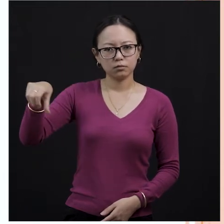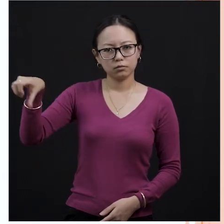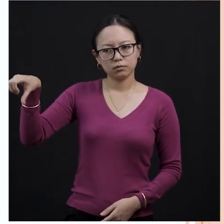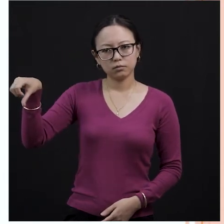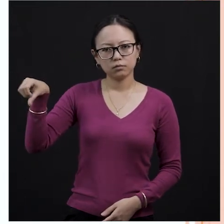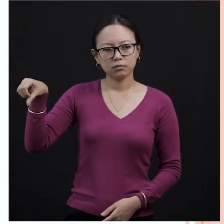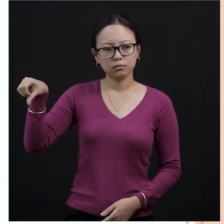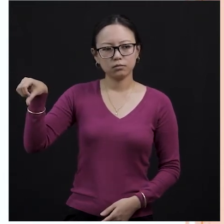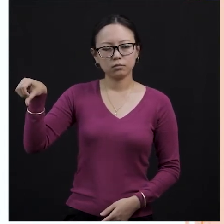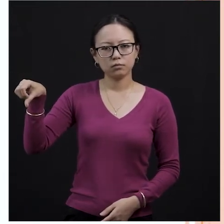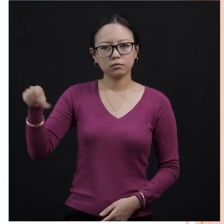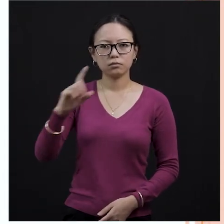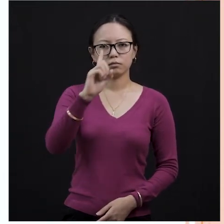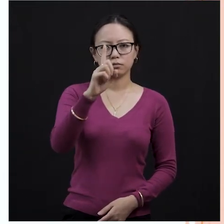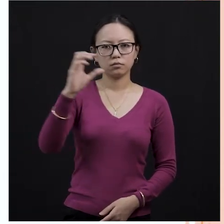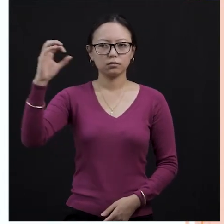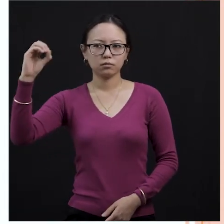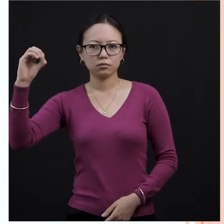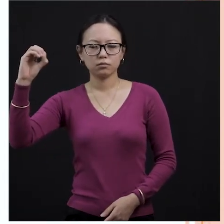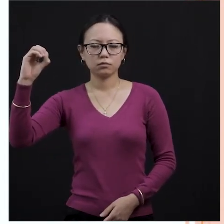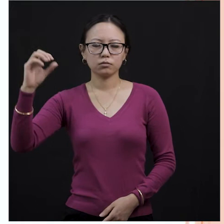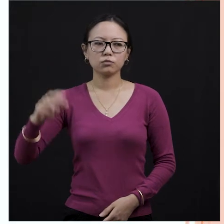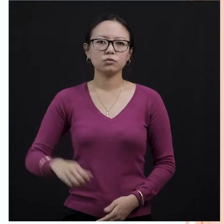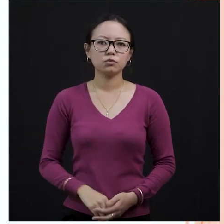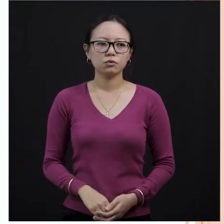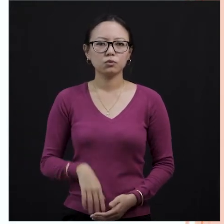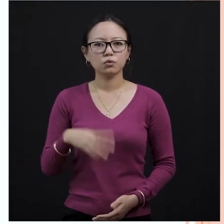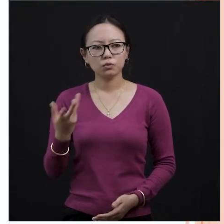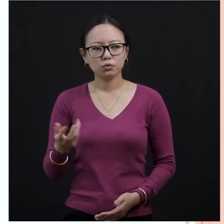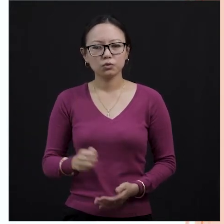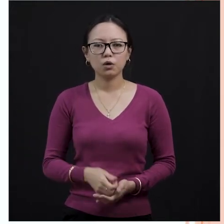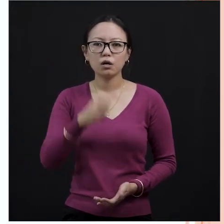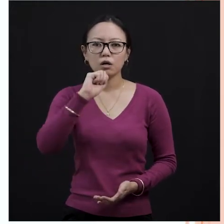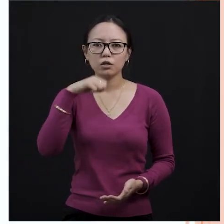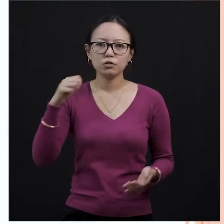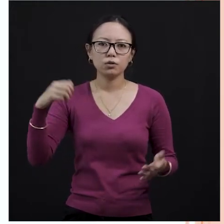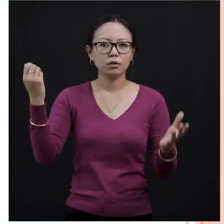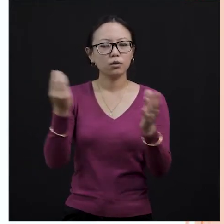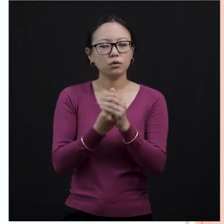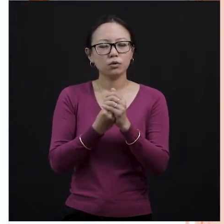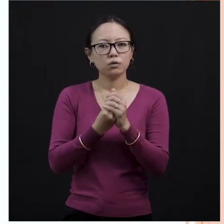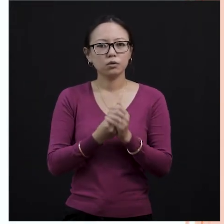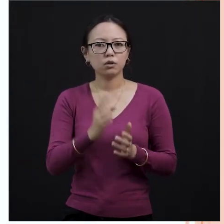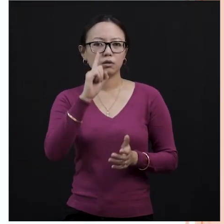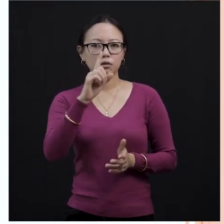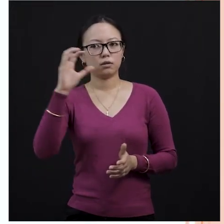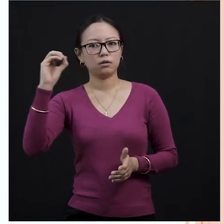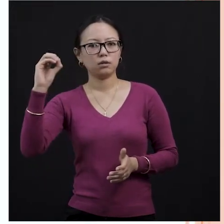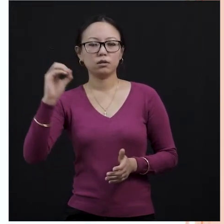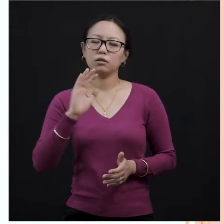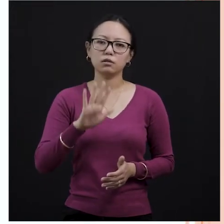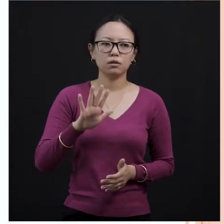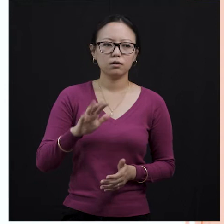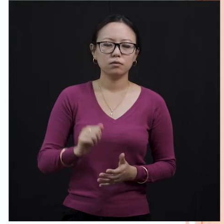8, 9, and finally 10. So we have a total of 10 ice